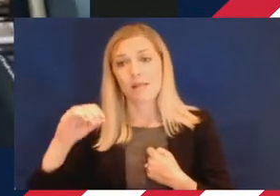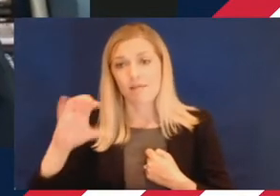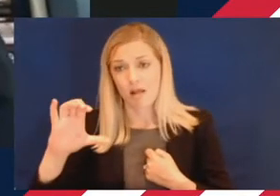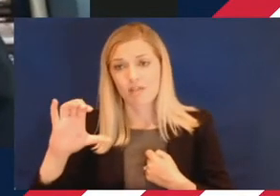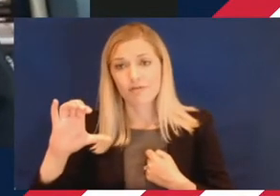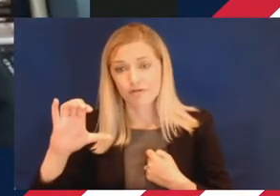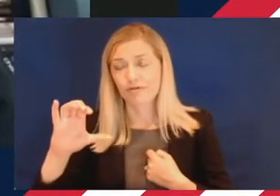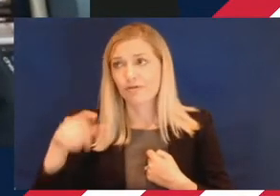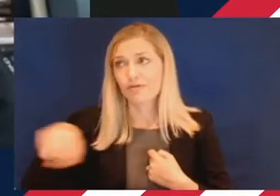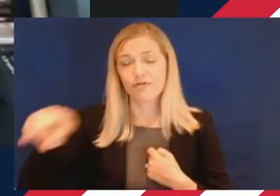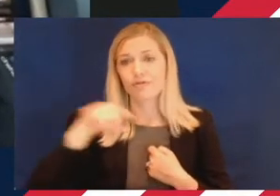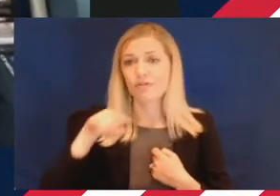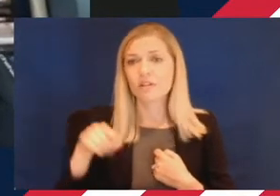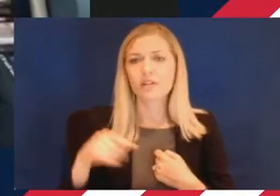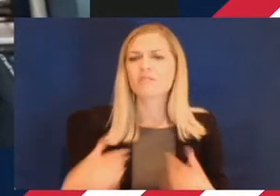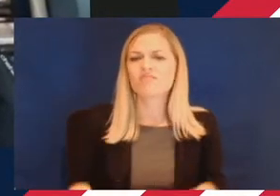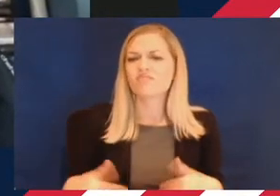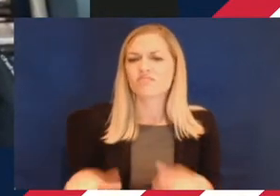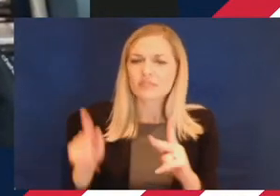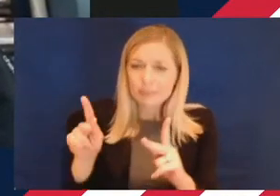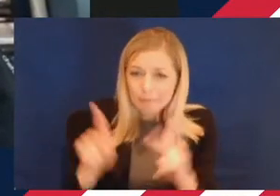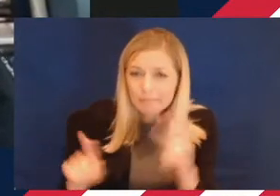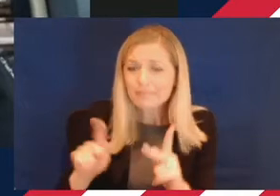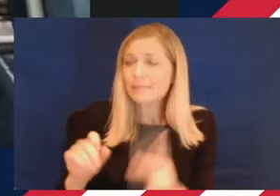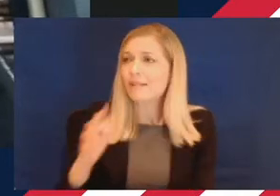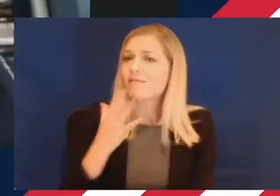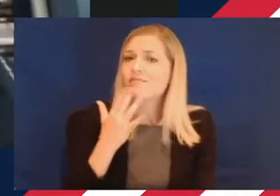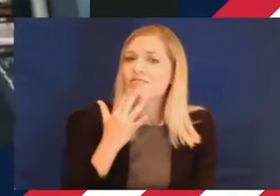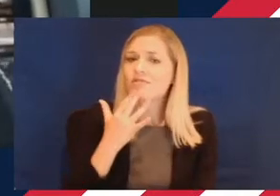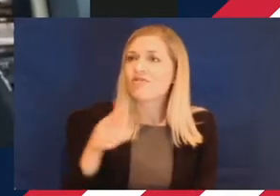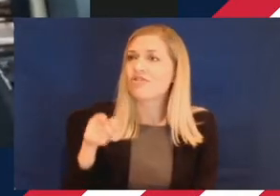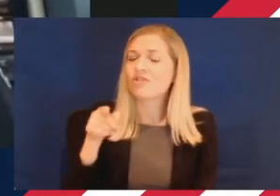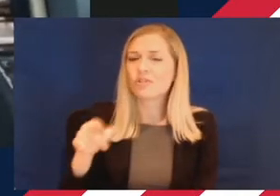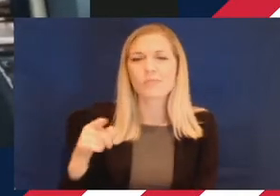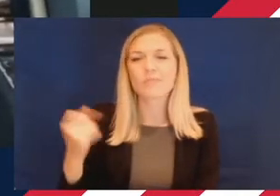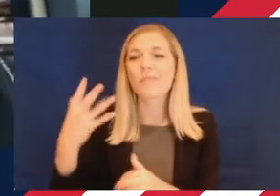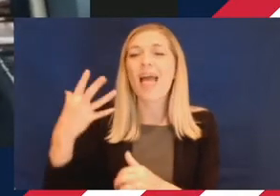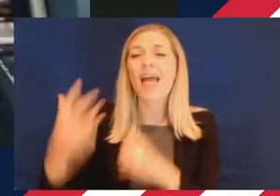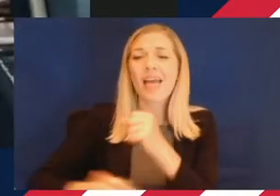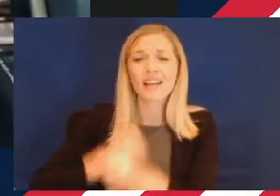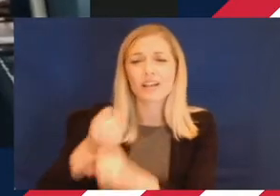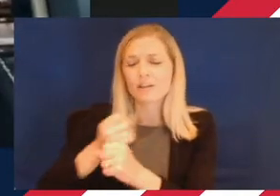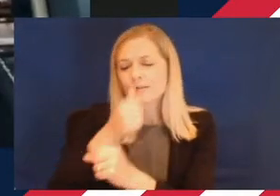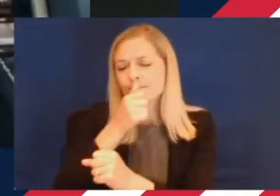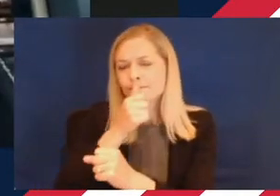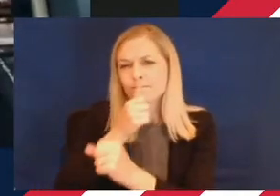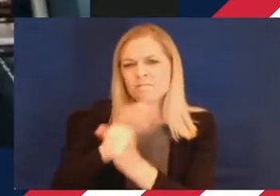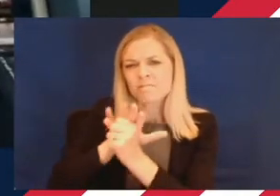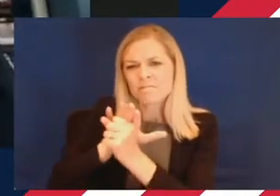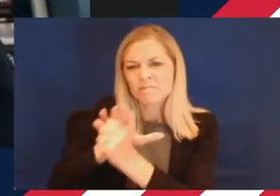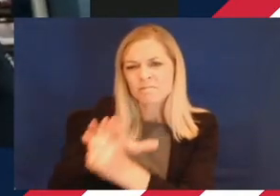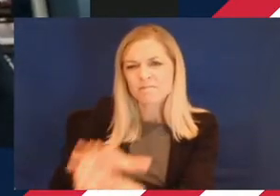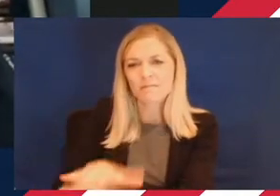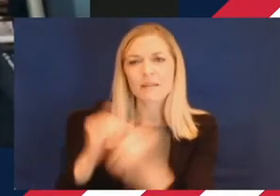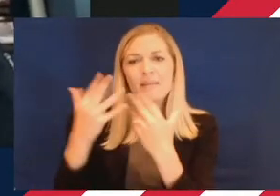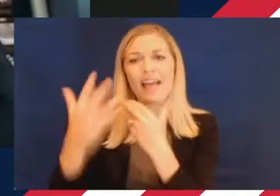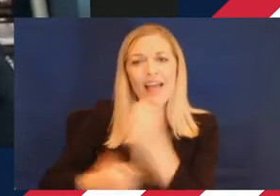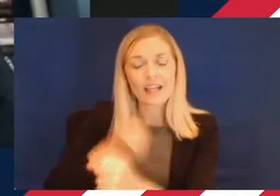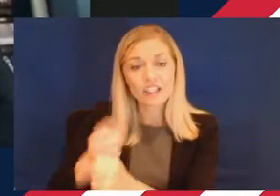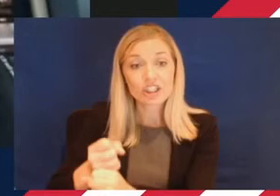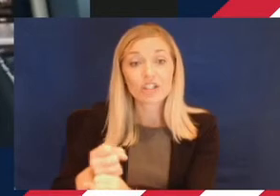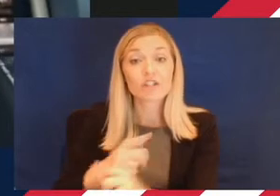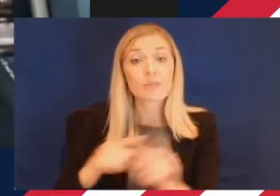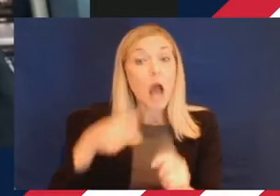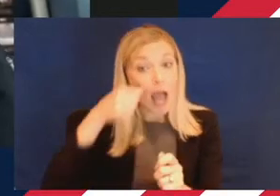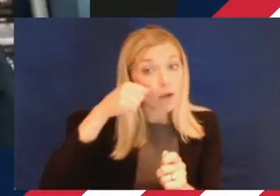excuse to really put the weight on us. I remember leadership in a former